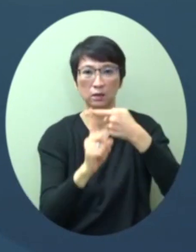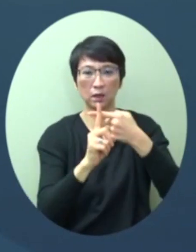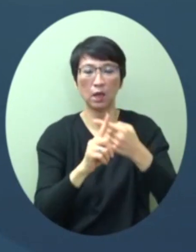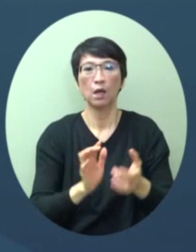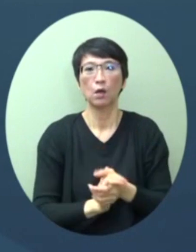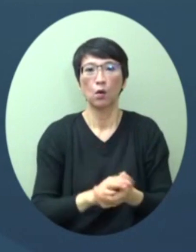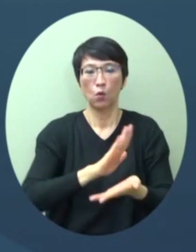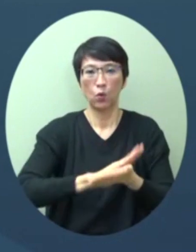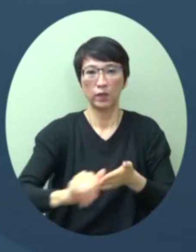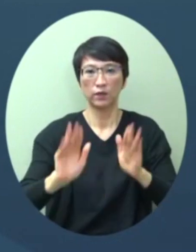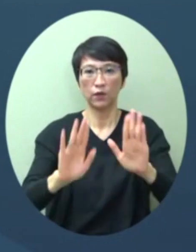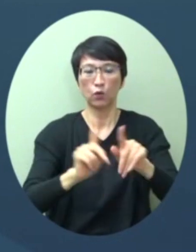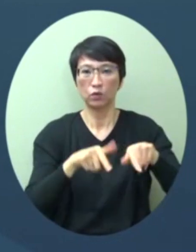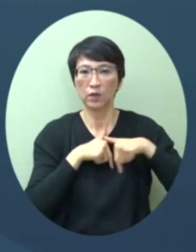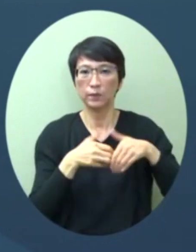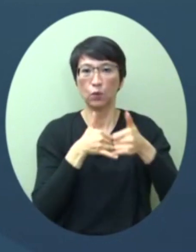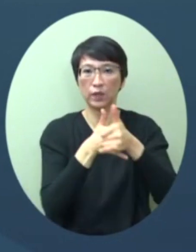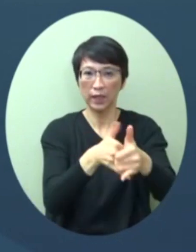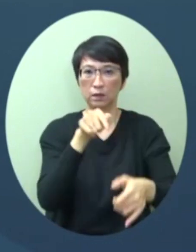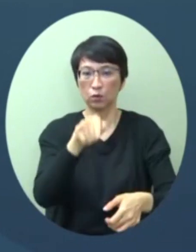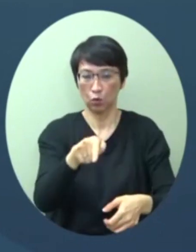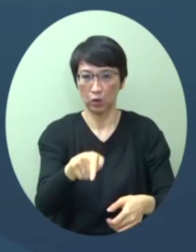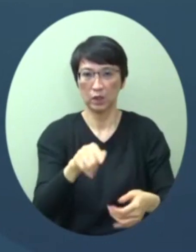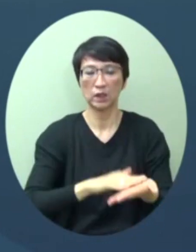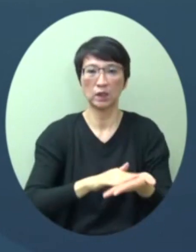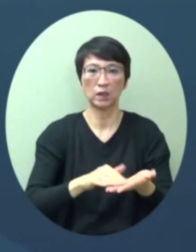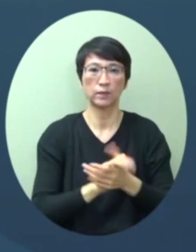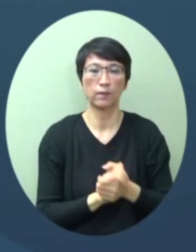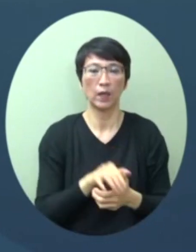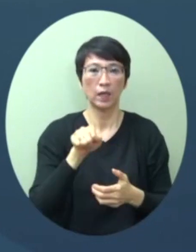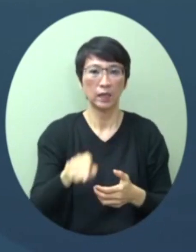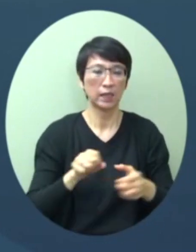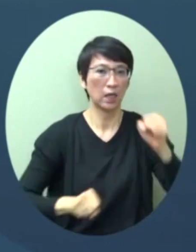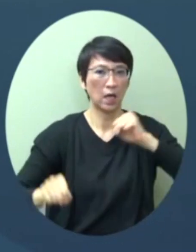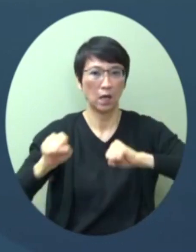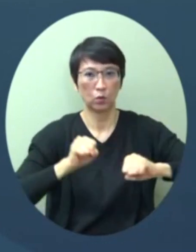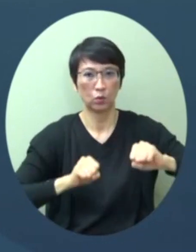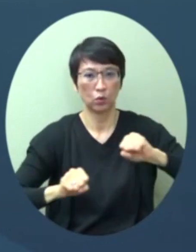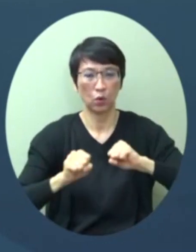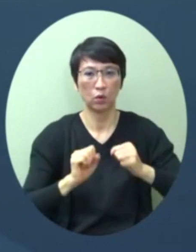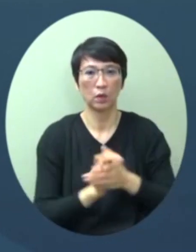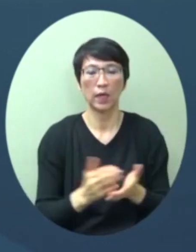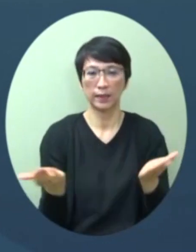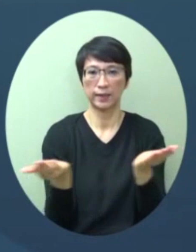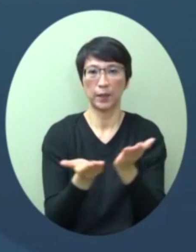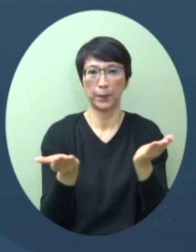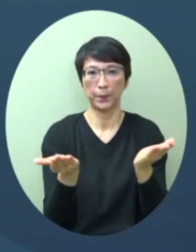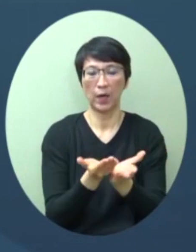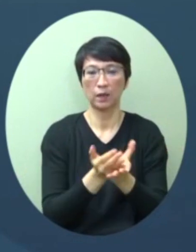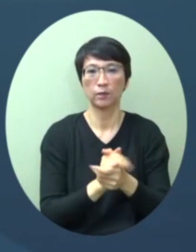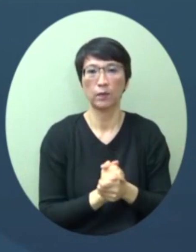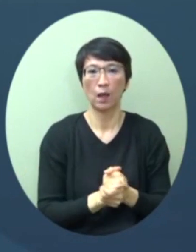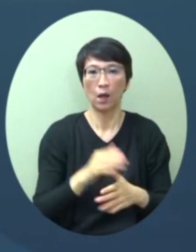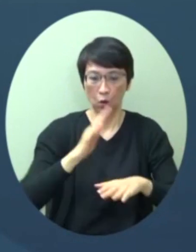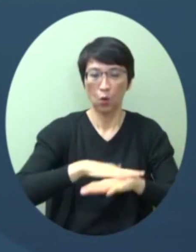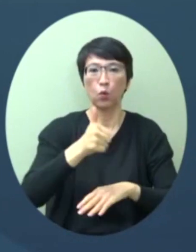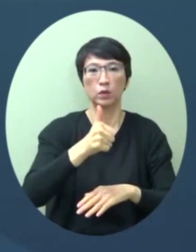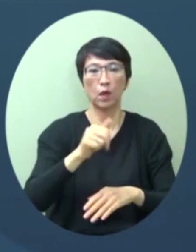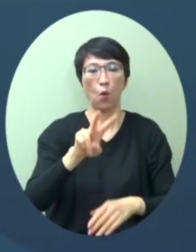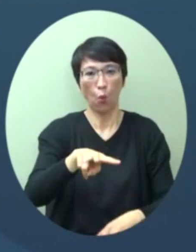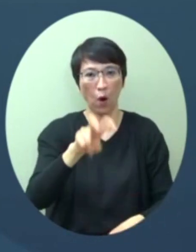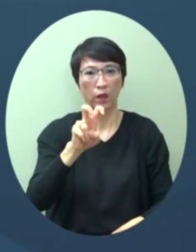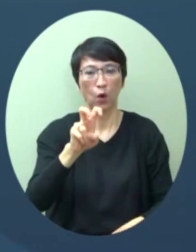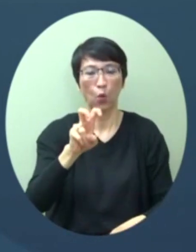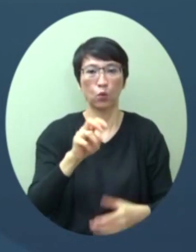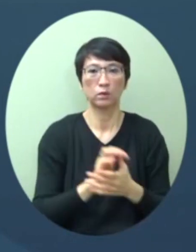the case and these operations have proven to be effective in terms of identifying a large number